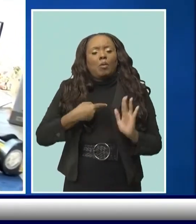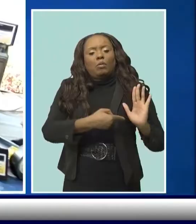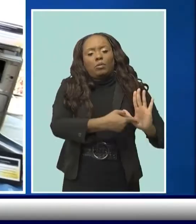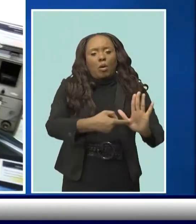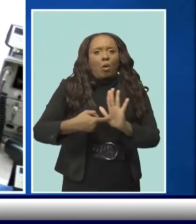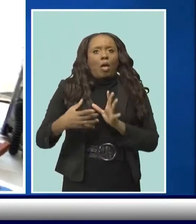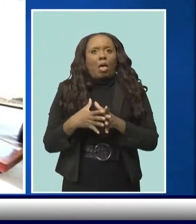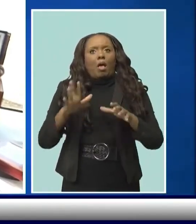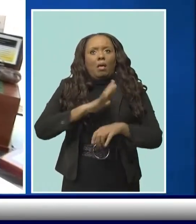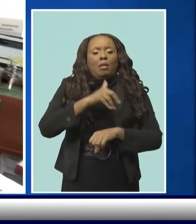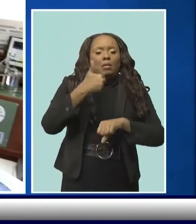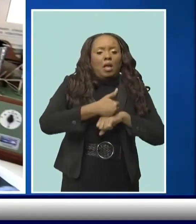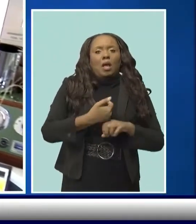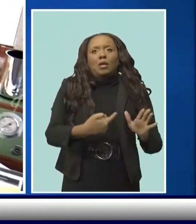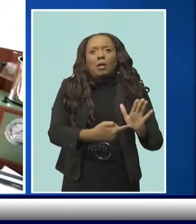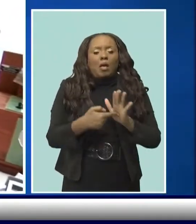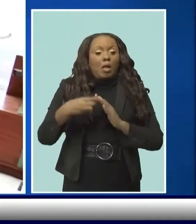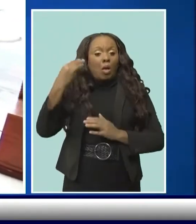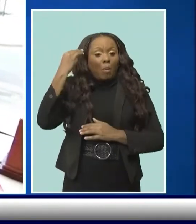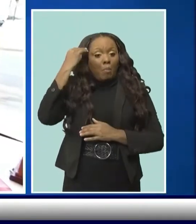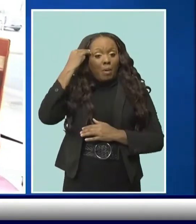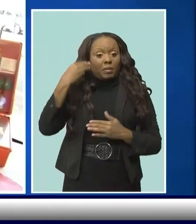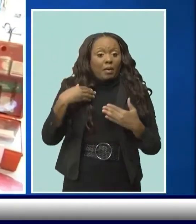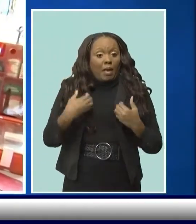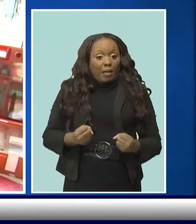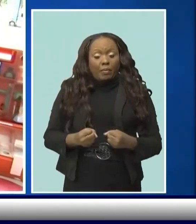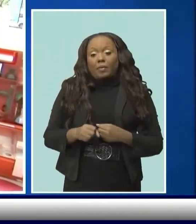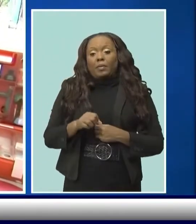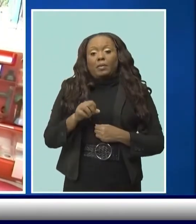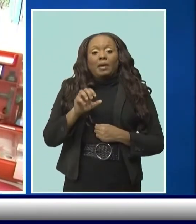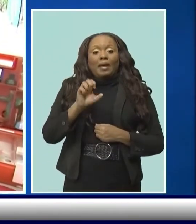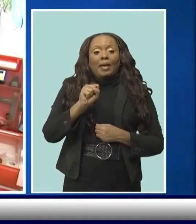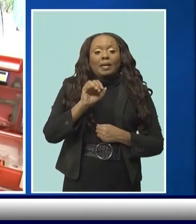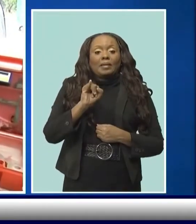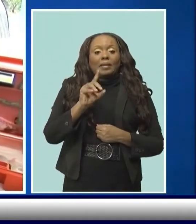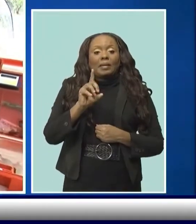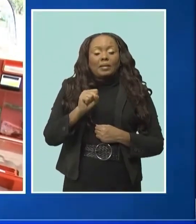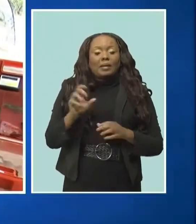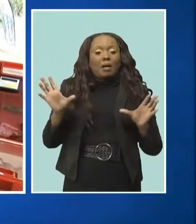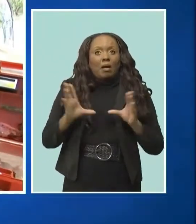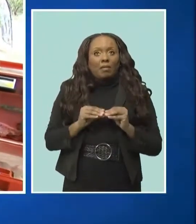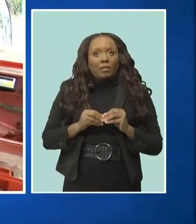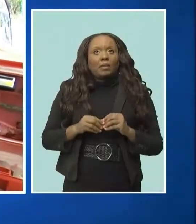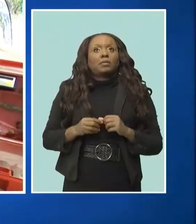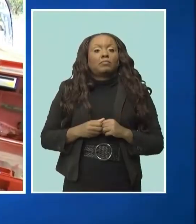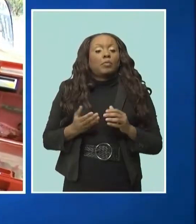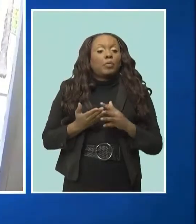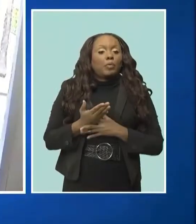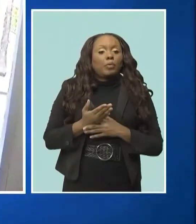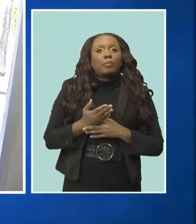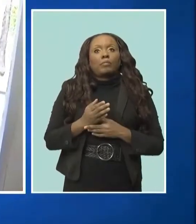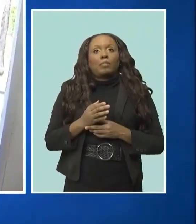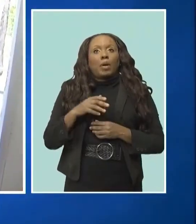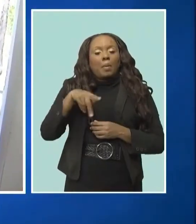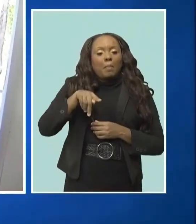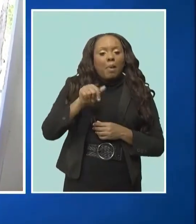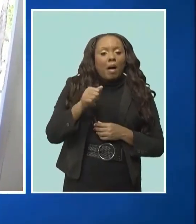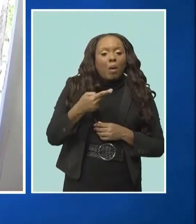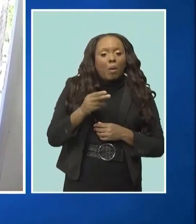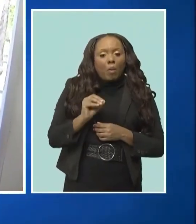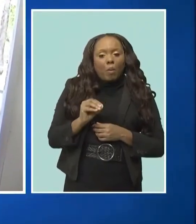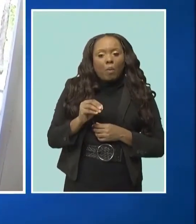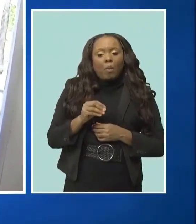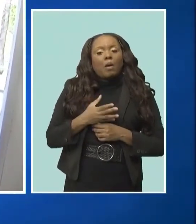Health NCD and Mental Health Conference put together by the World Health Organization and the Pan American Health Organization. The showcase looks